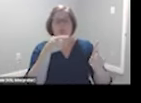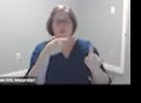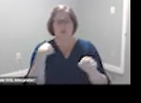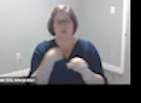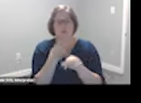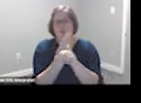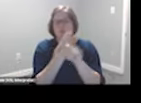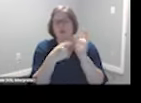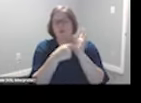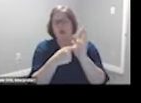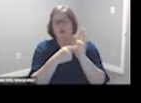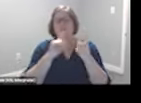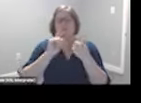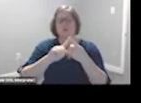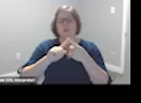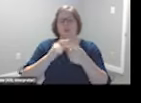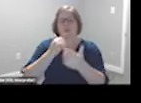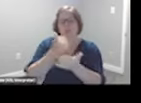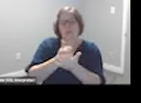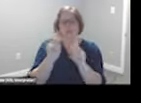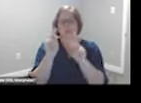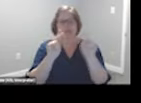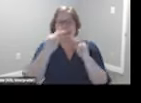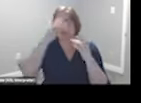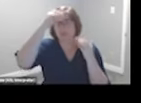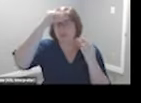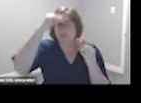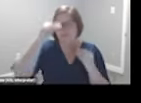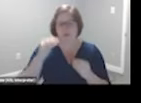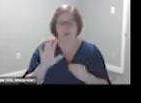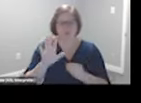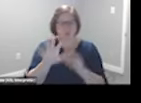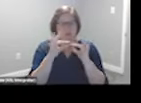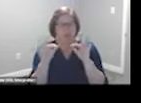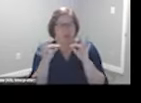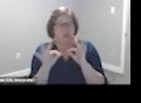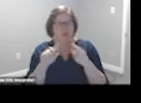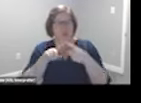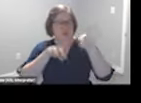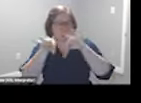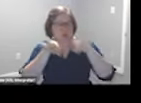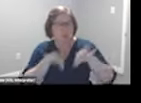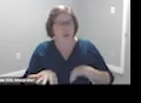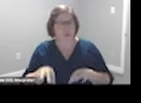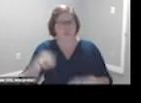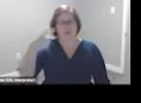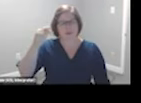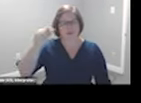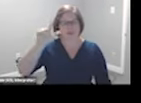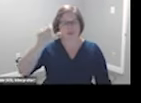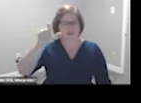way of getting people to think about what kind of language they're using to describe galaxies and images, and what kind of language they can